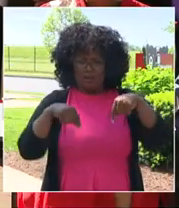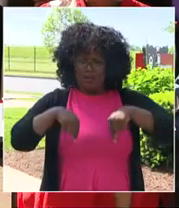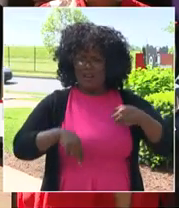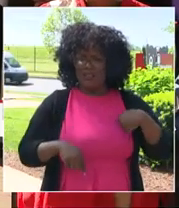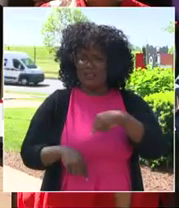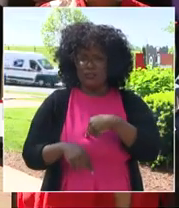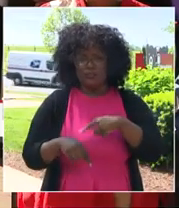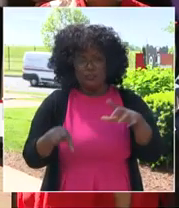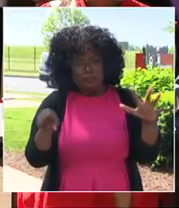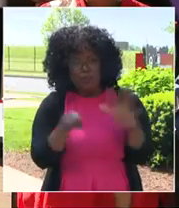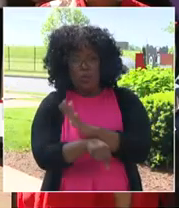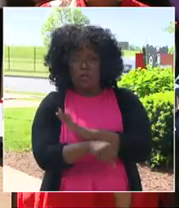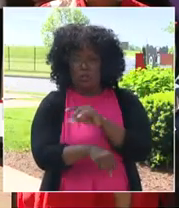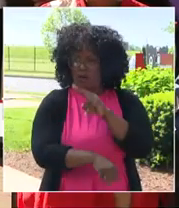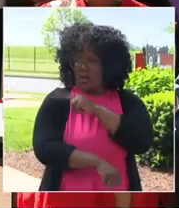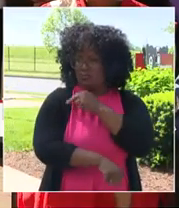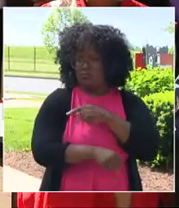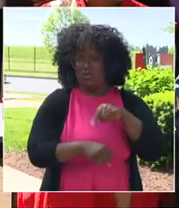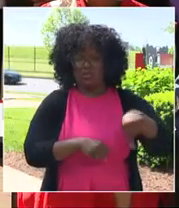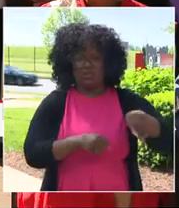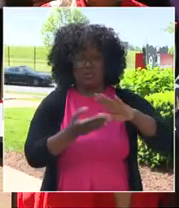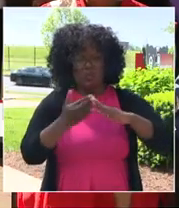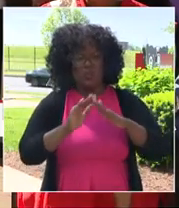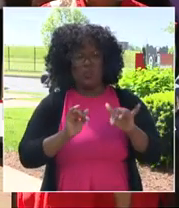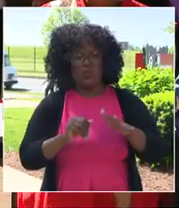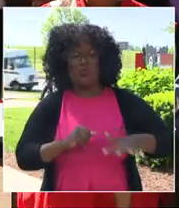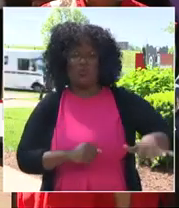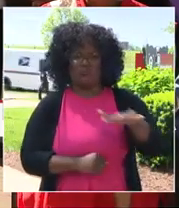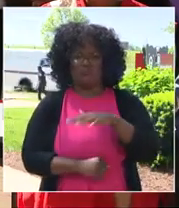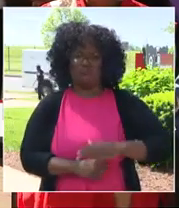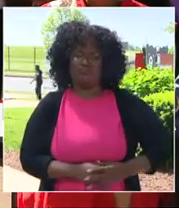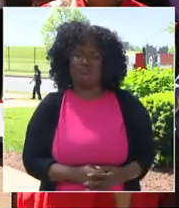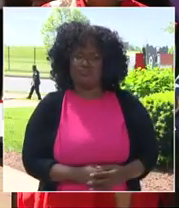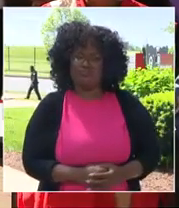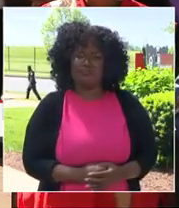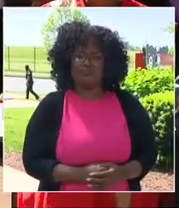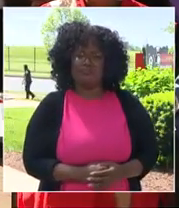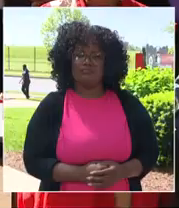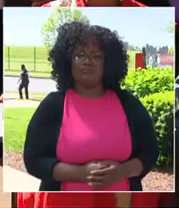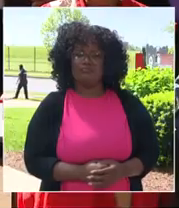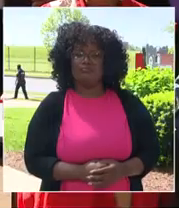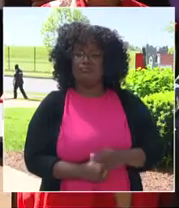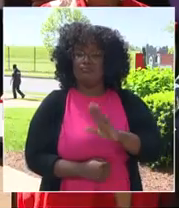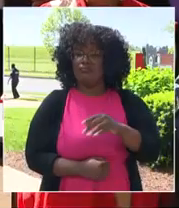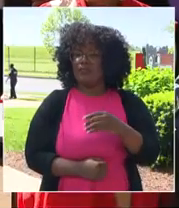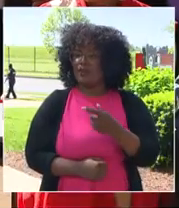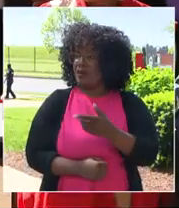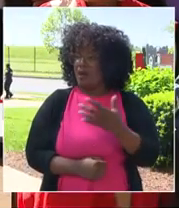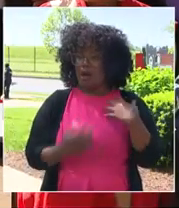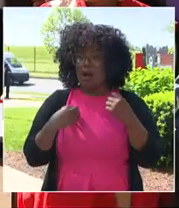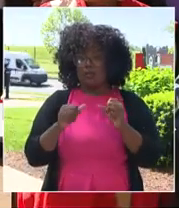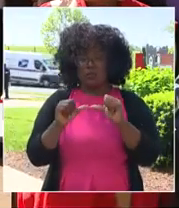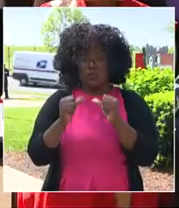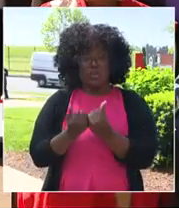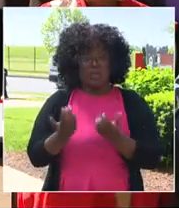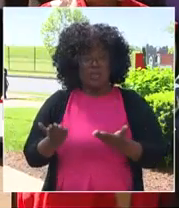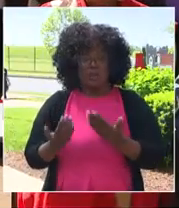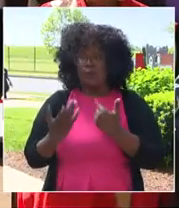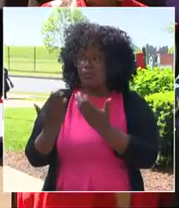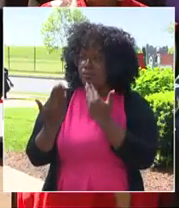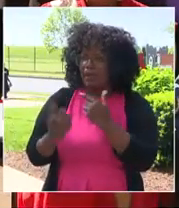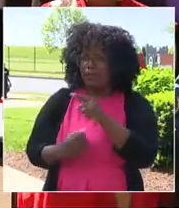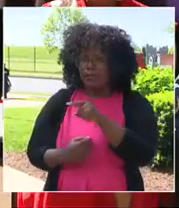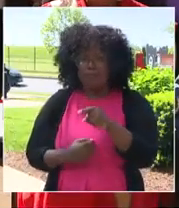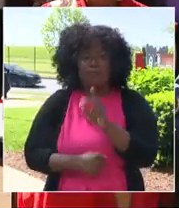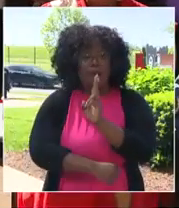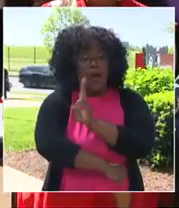hospital and provider community. I want to thank the health associations who are here, hospitals,